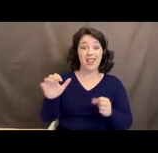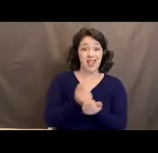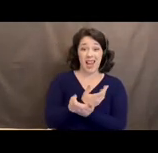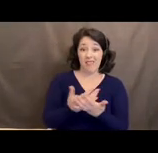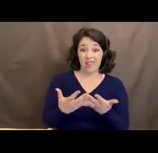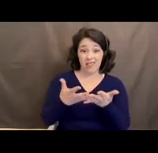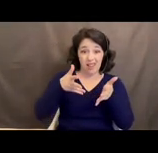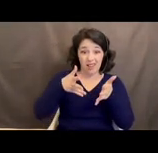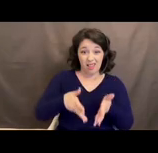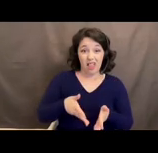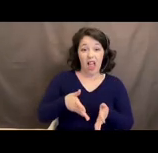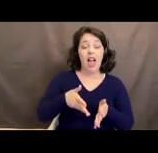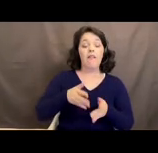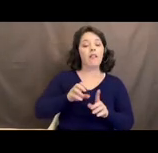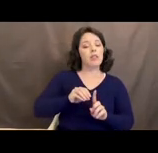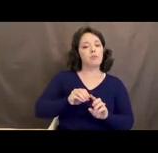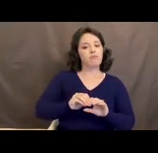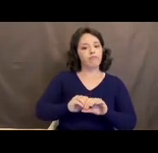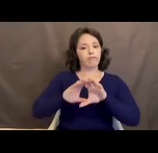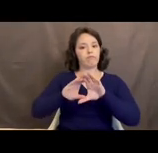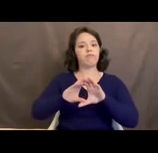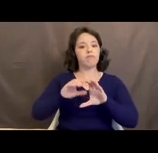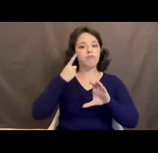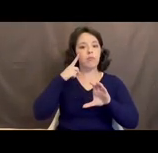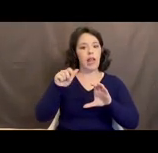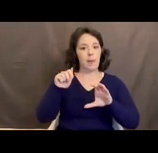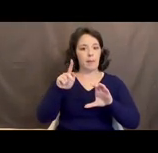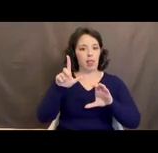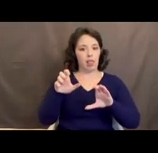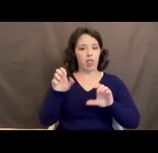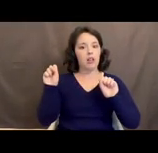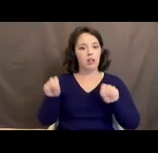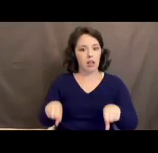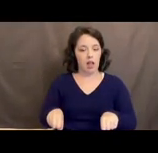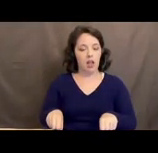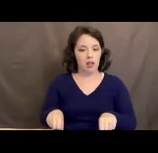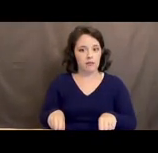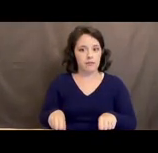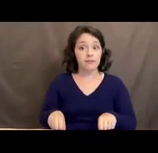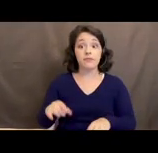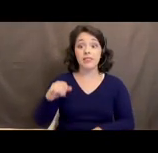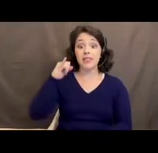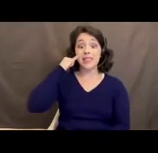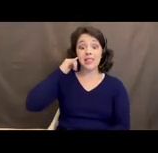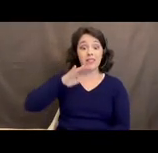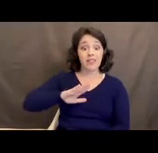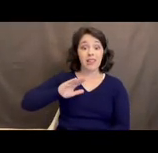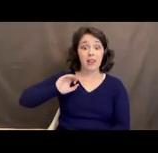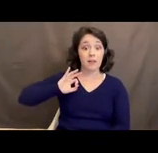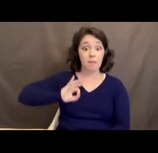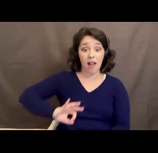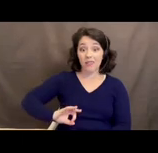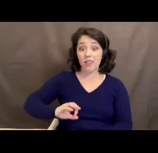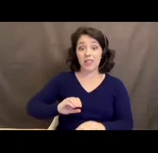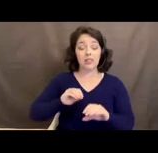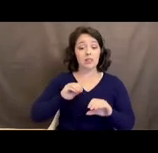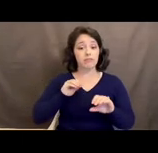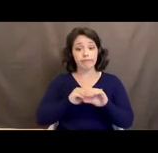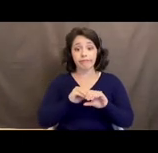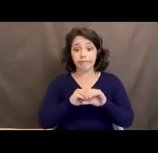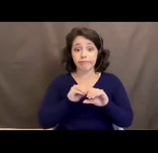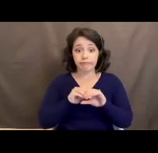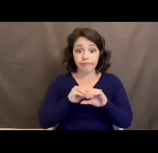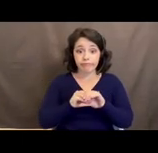the end of each month to save for future needs. RPs who save benefits in an ABLE account are encouraged to